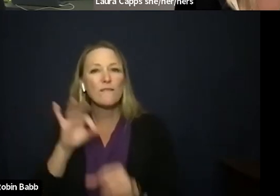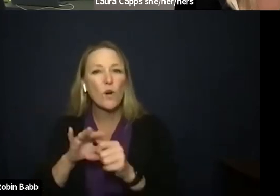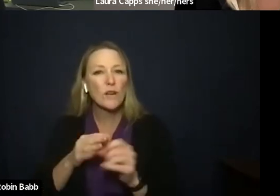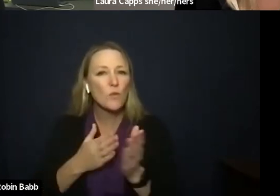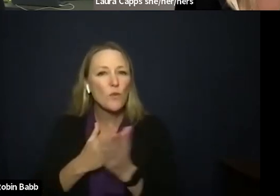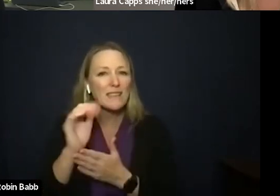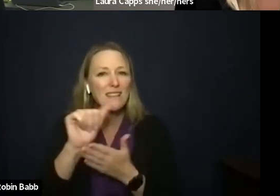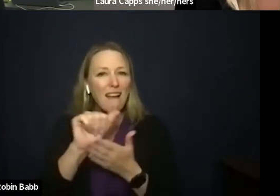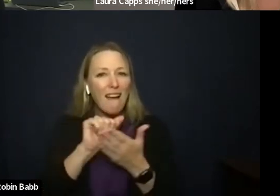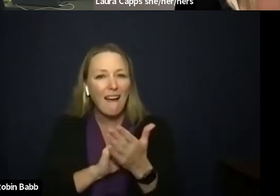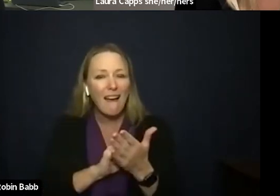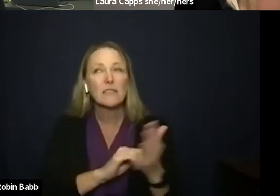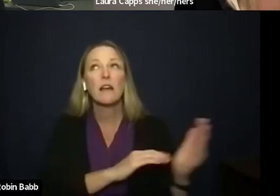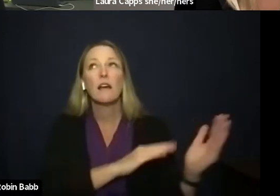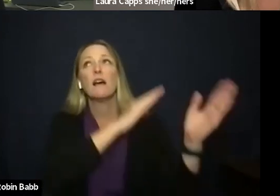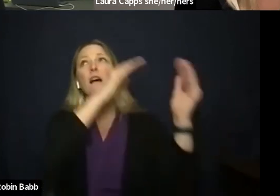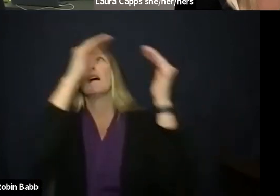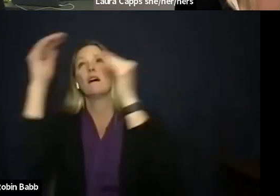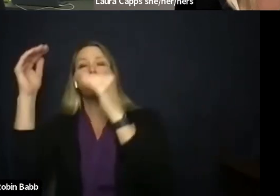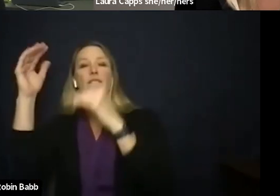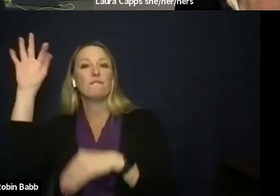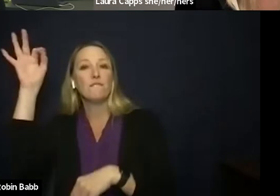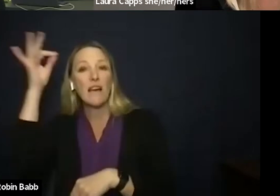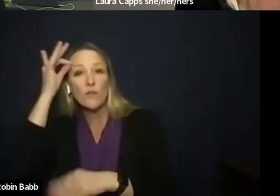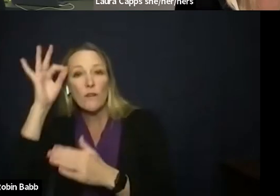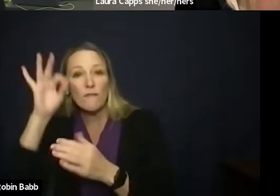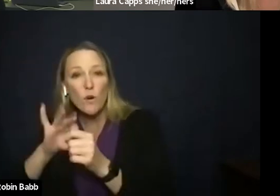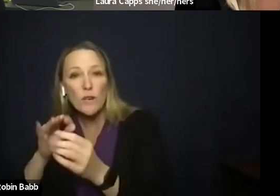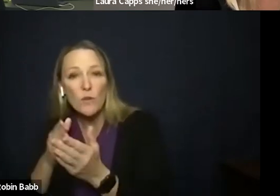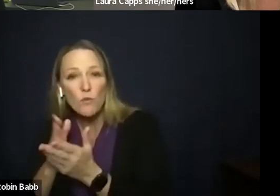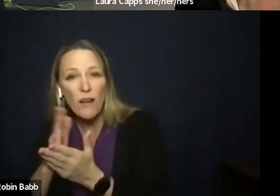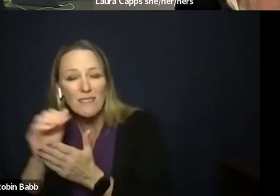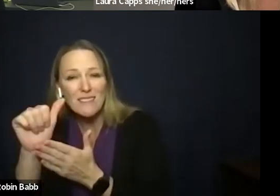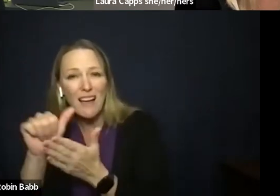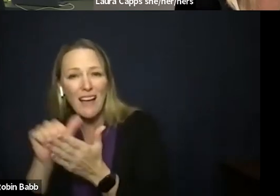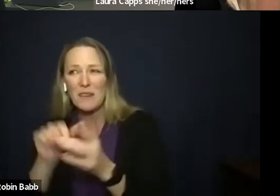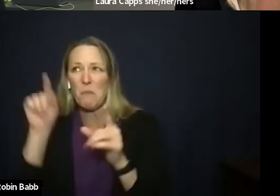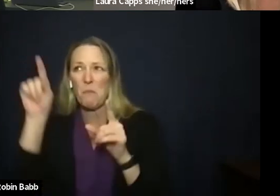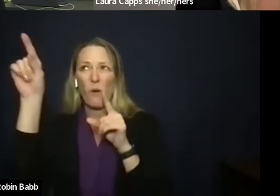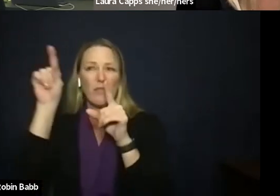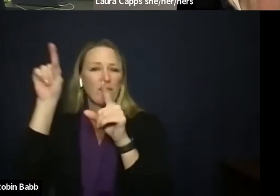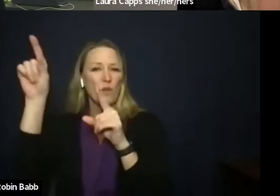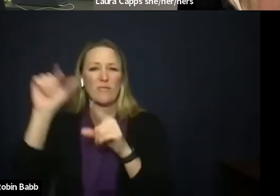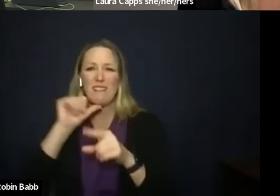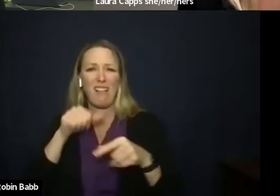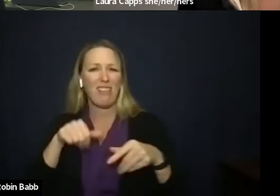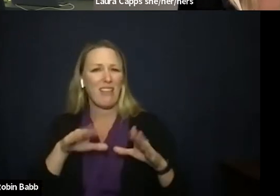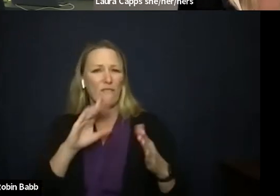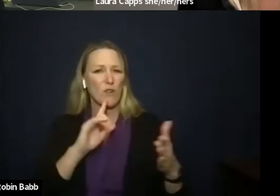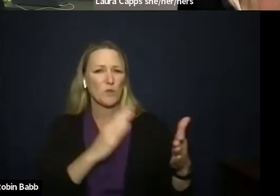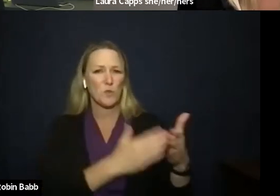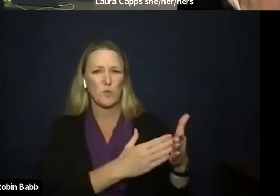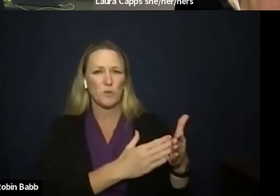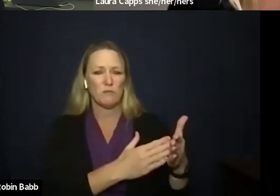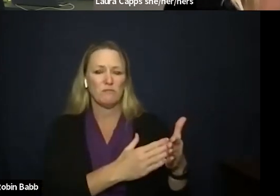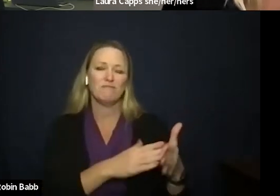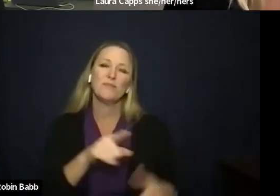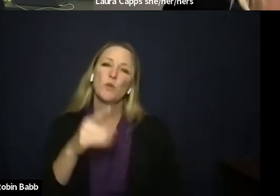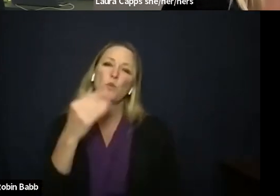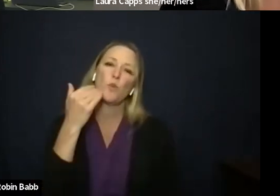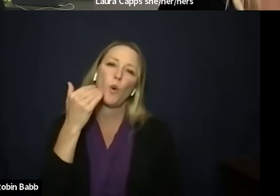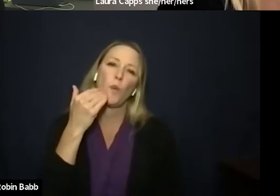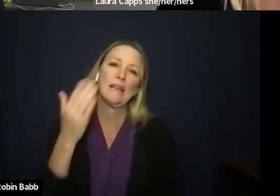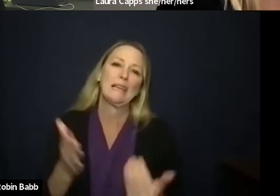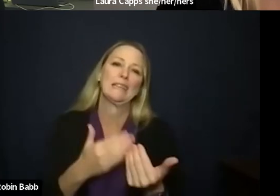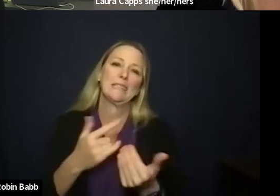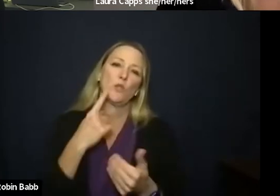and the federal voting rights act so as you all know it doesn't take very much to file a lawsuit but